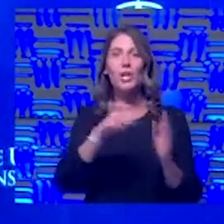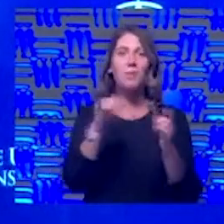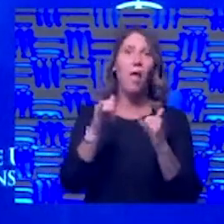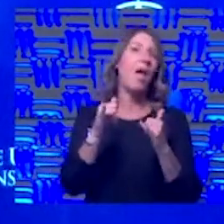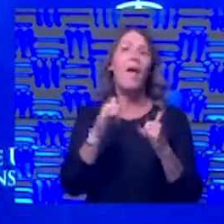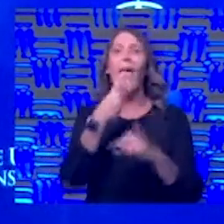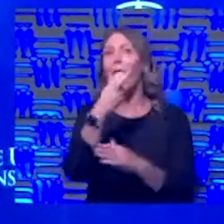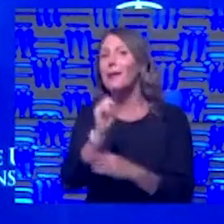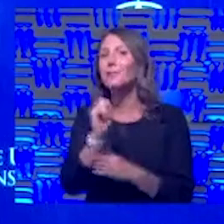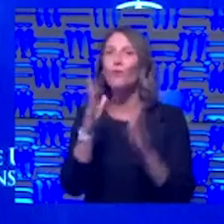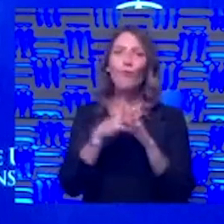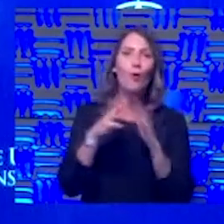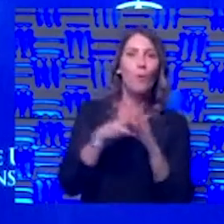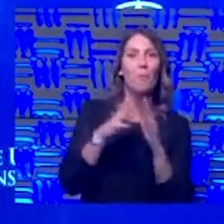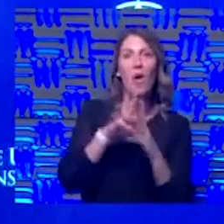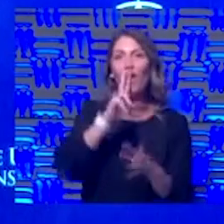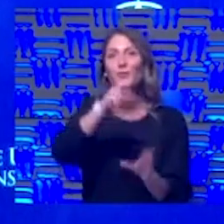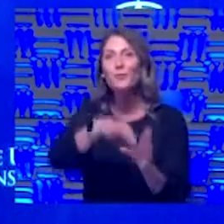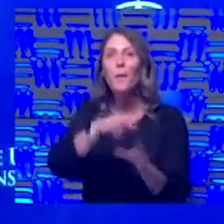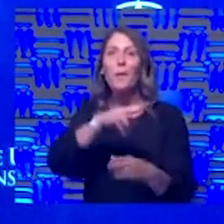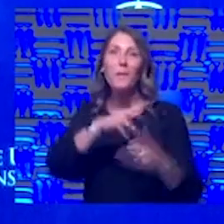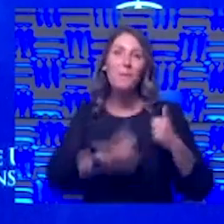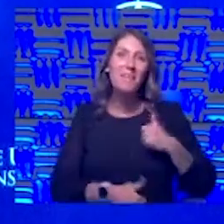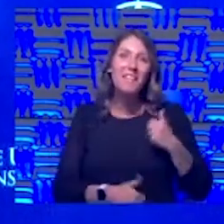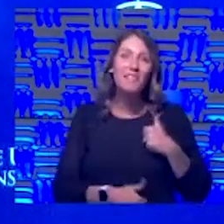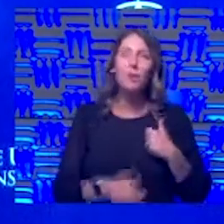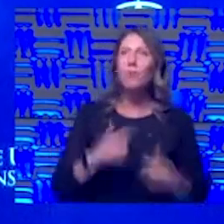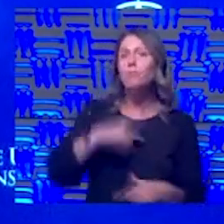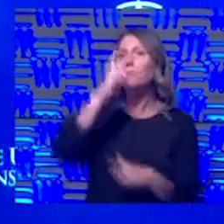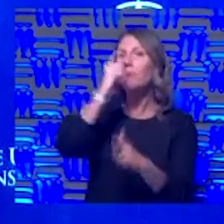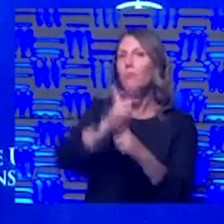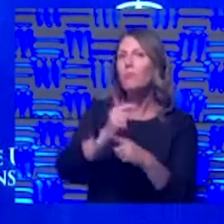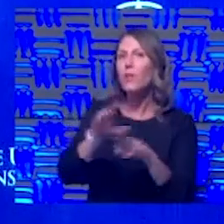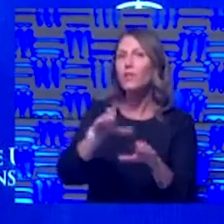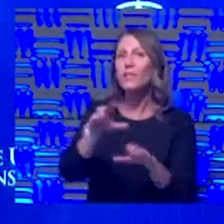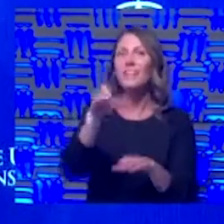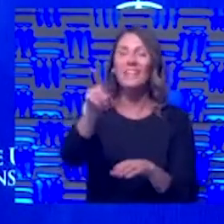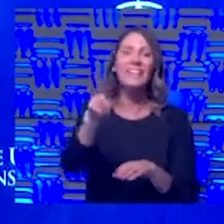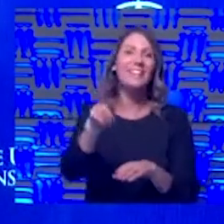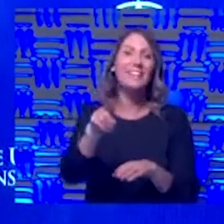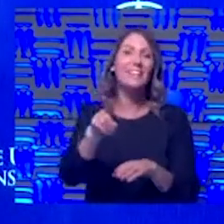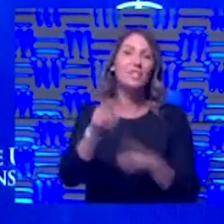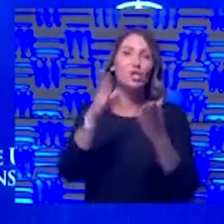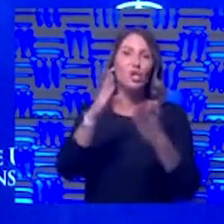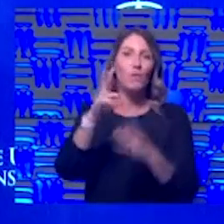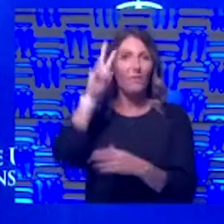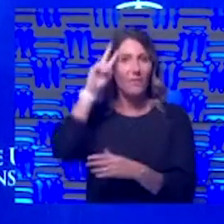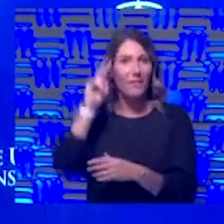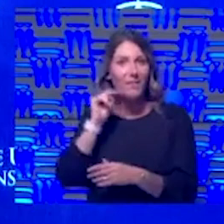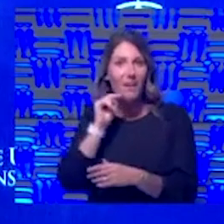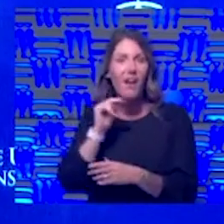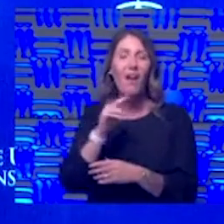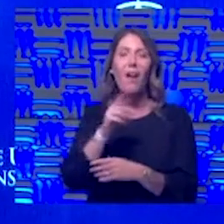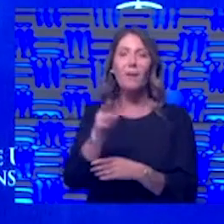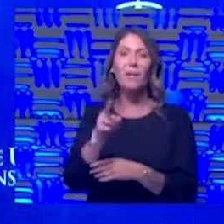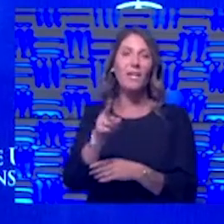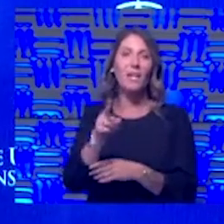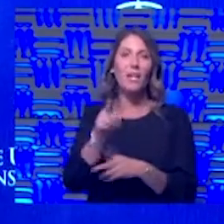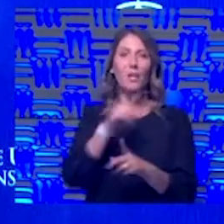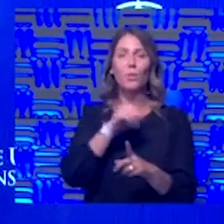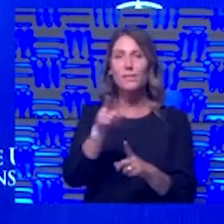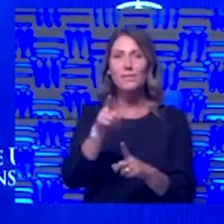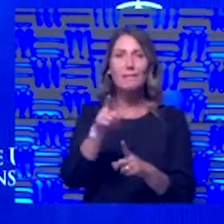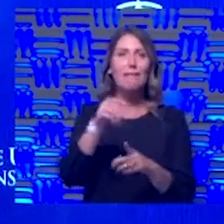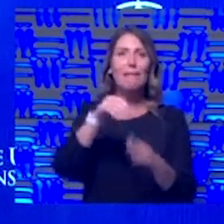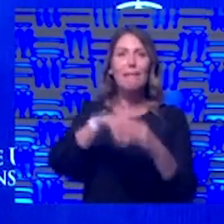And there's some things I needed to have done. My brother did. He served in Vietnam, 101st Airborne, was exposed to Agent Orange,